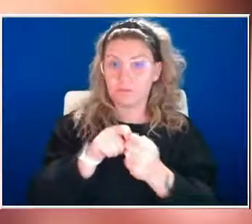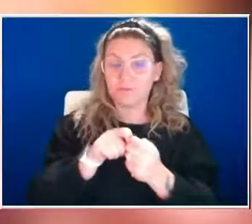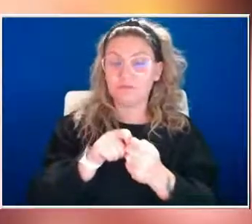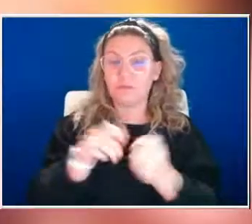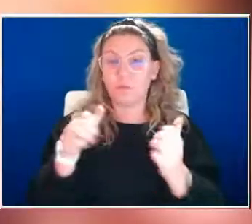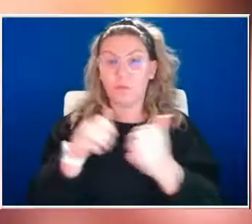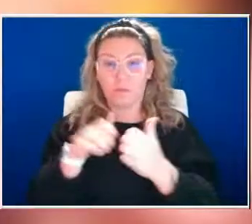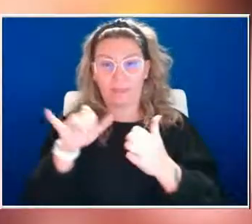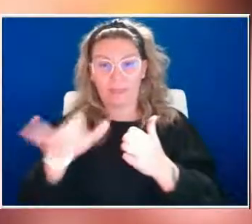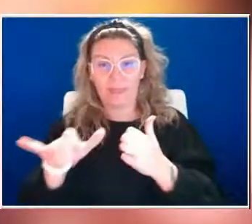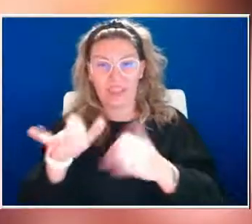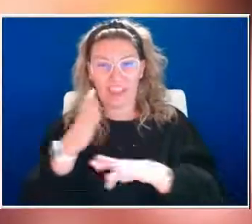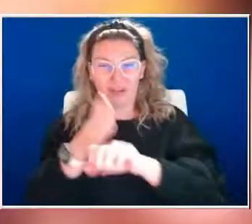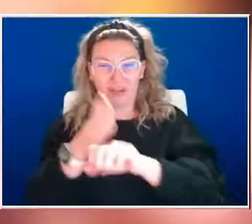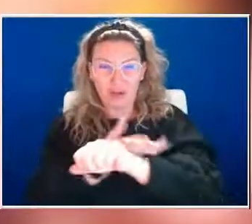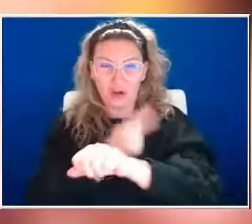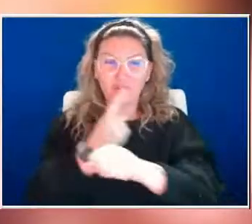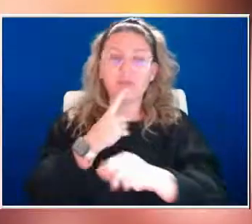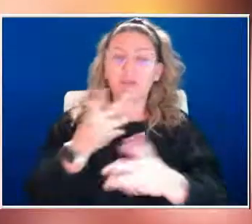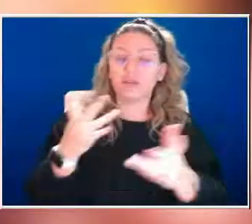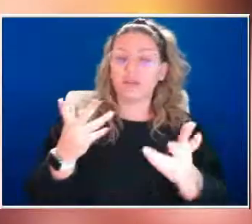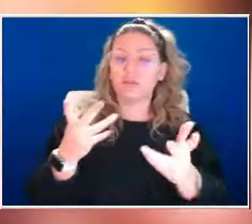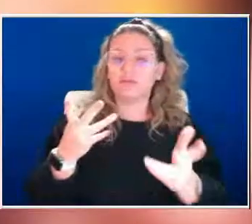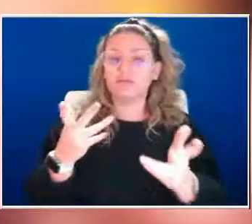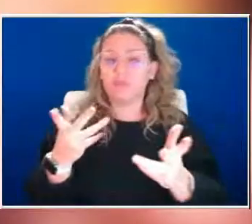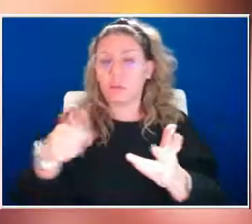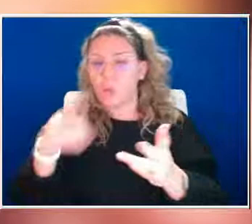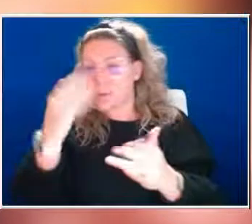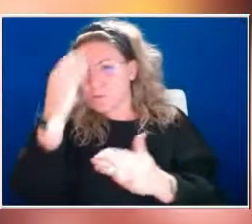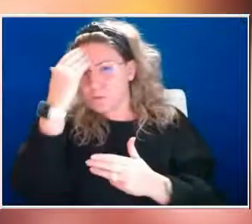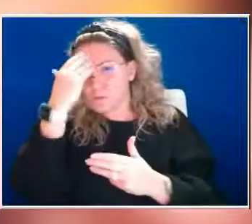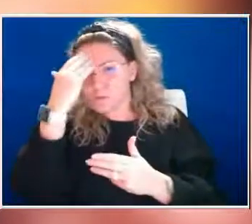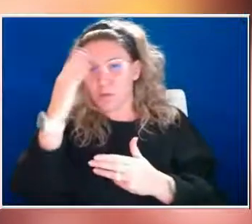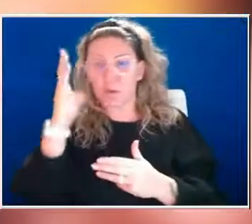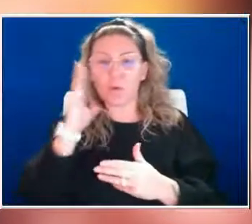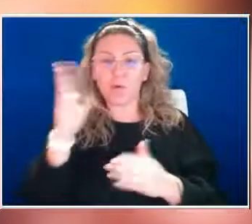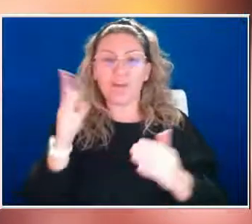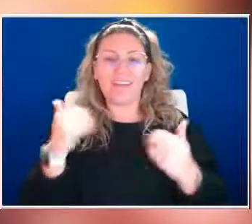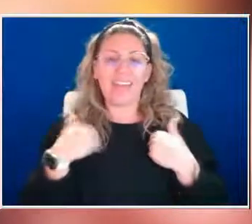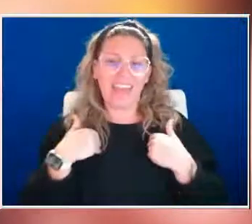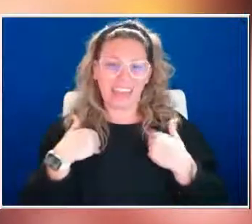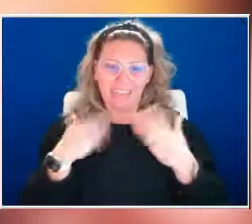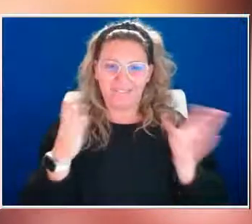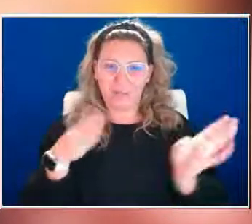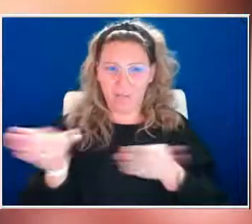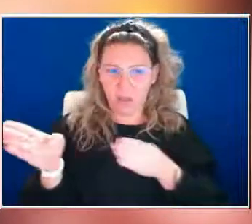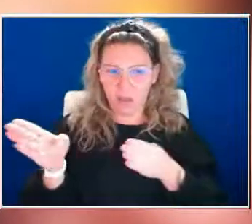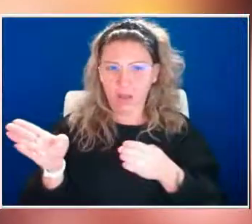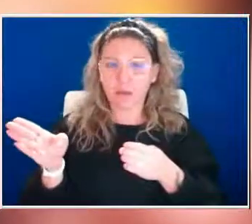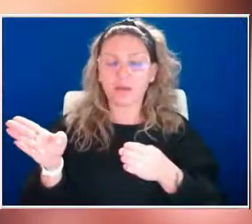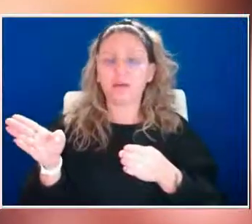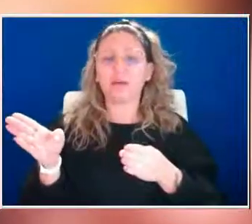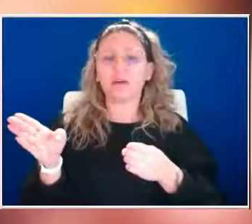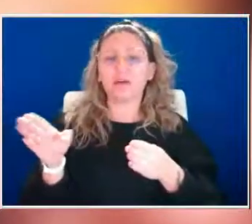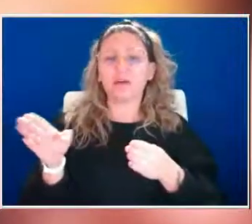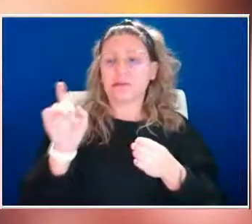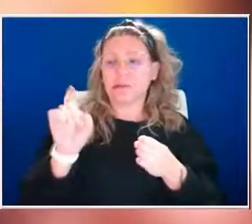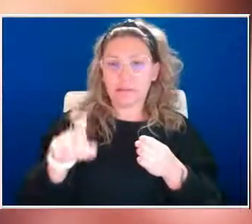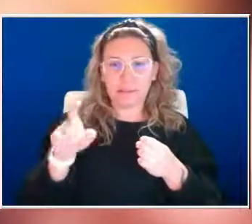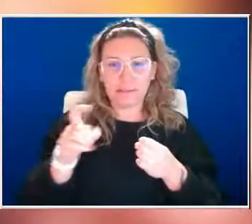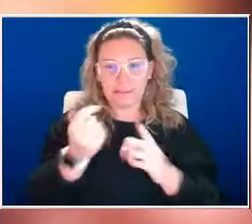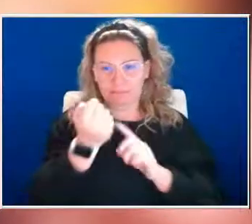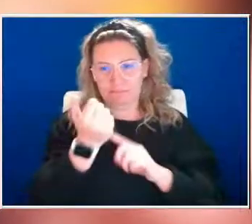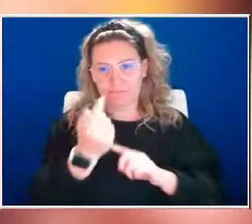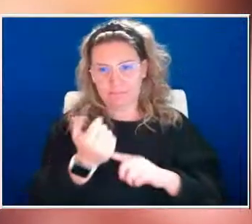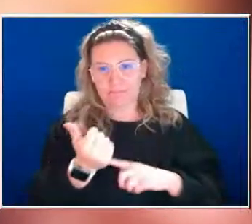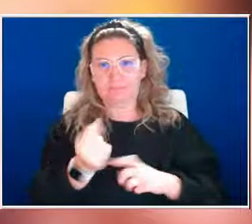reconstruction benefits those who know that they're going to get a planned who know that they're going to need to remove a fair number of their lymph